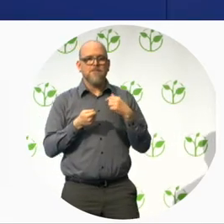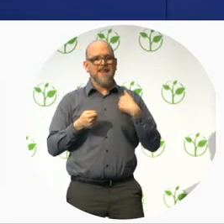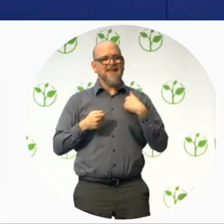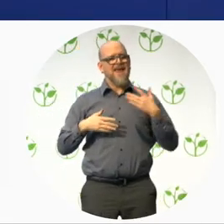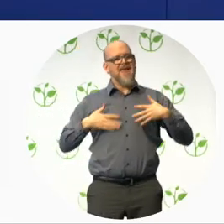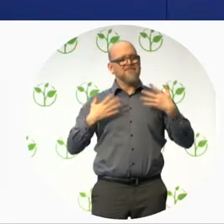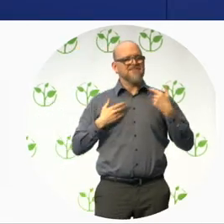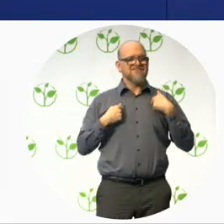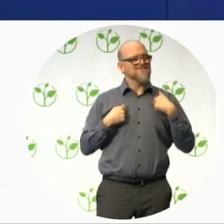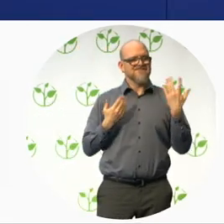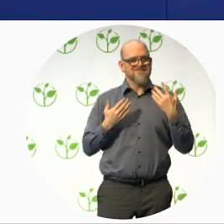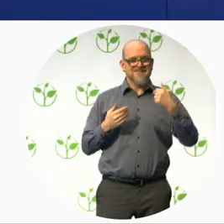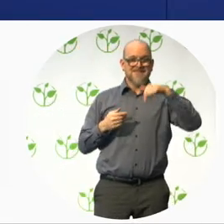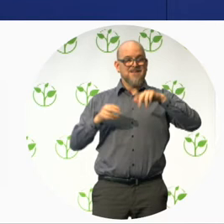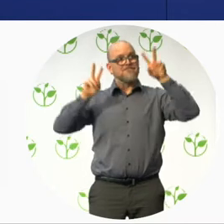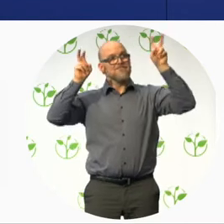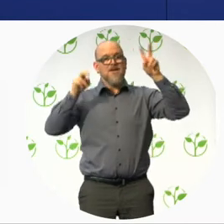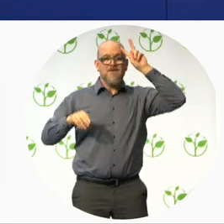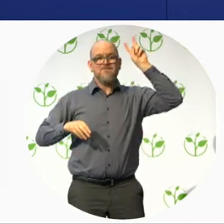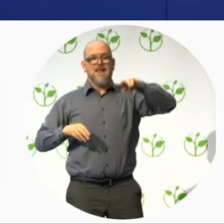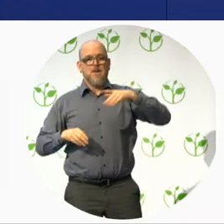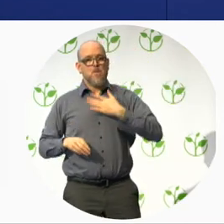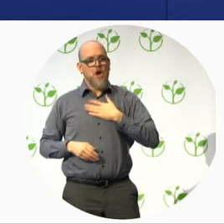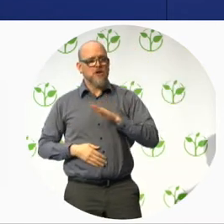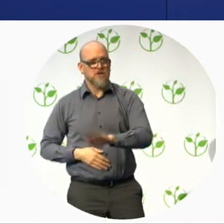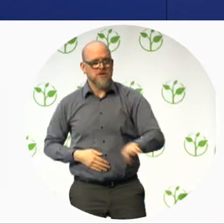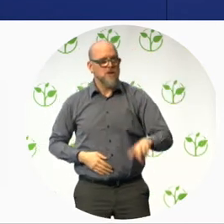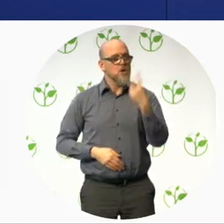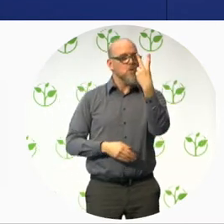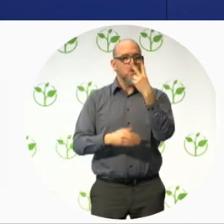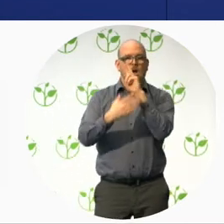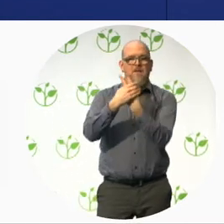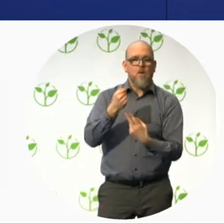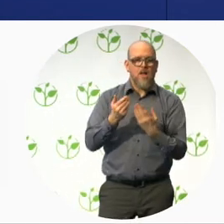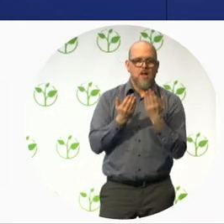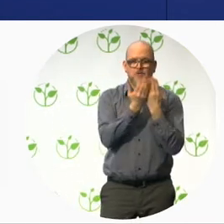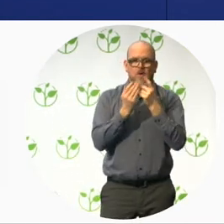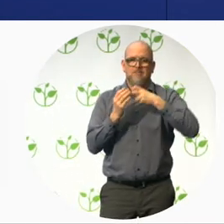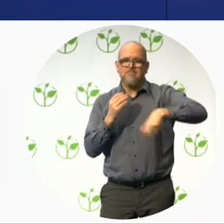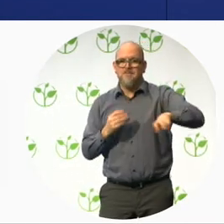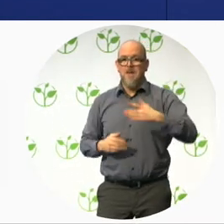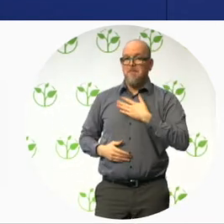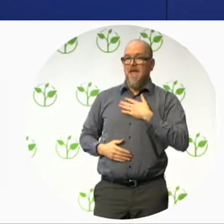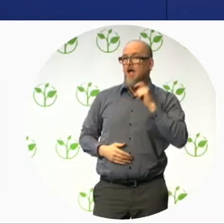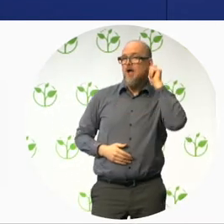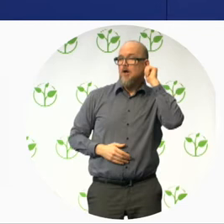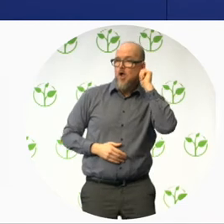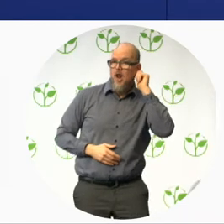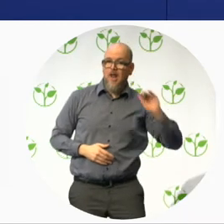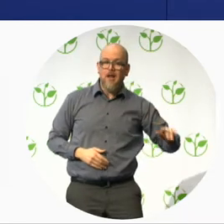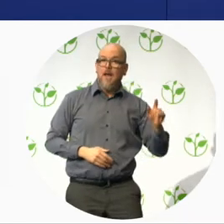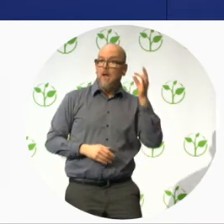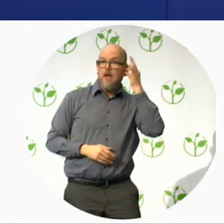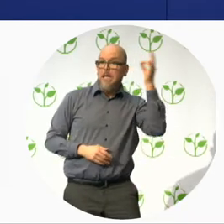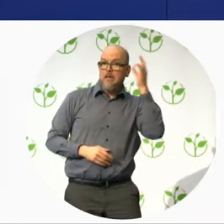should be spread out across all of Austria, if possible. My daughter is hearing, she's not deaf. She is bilingual